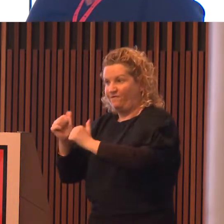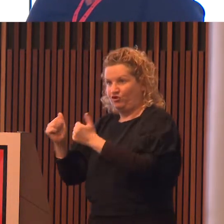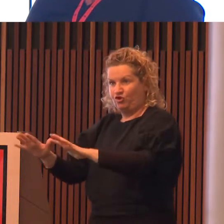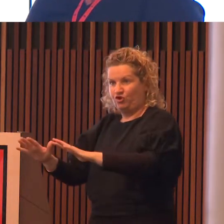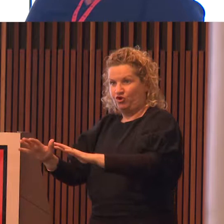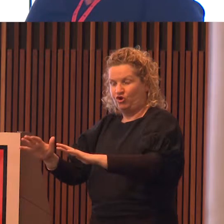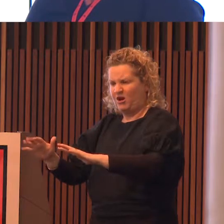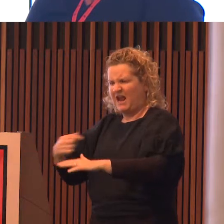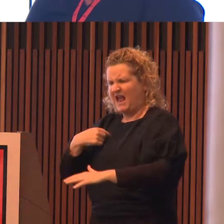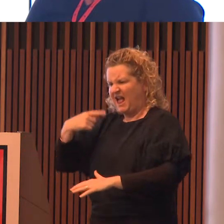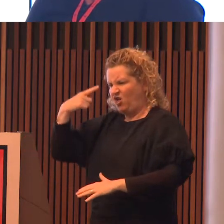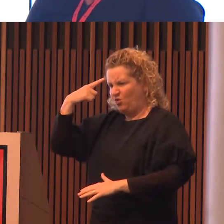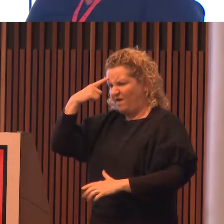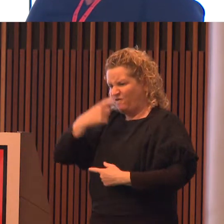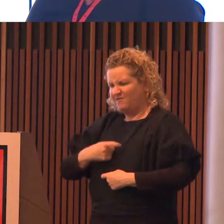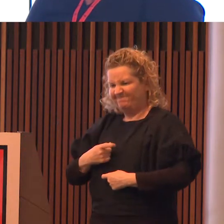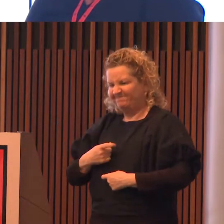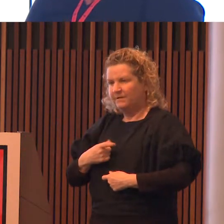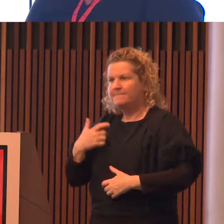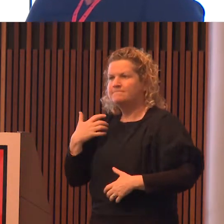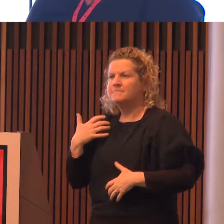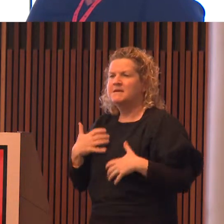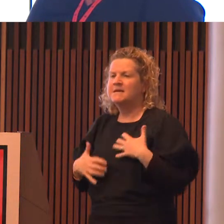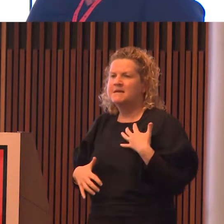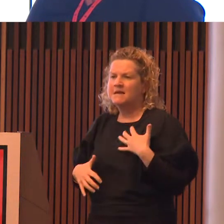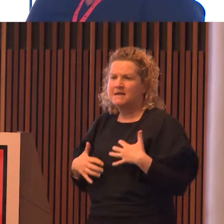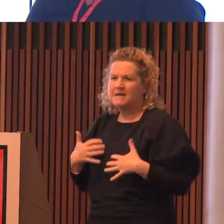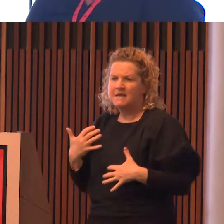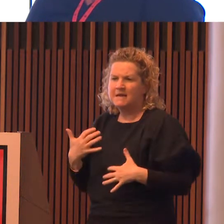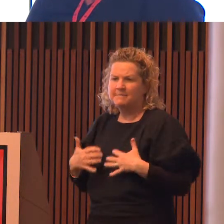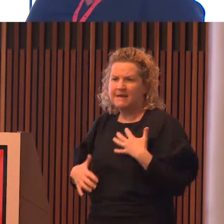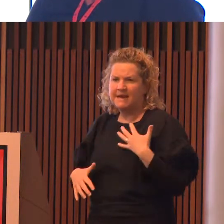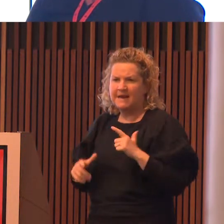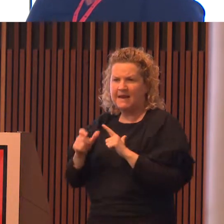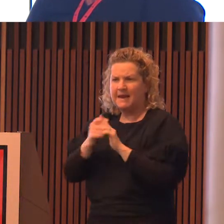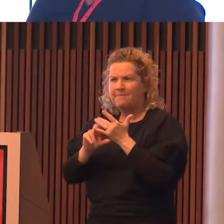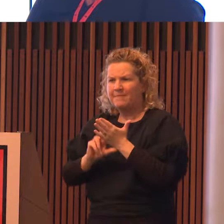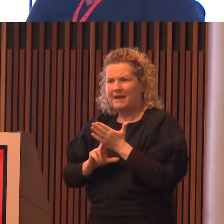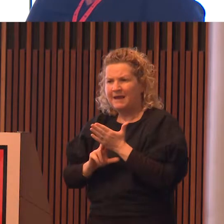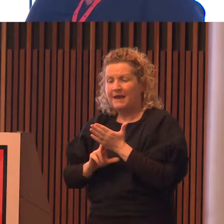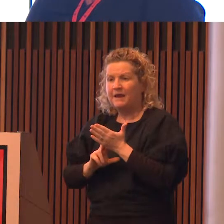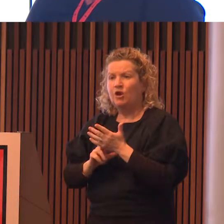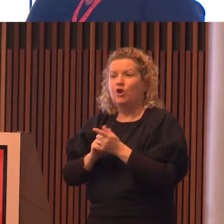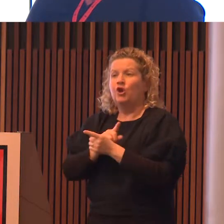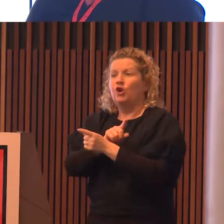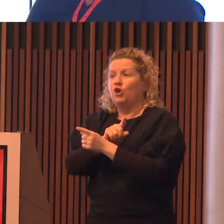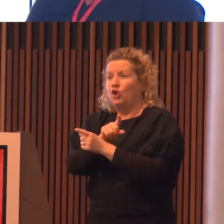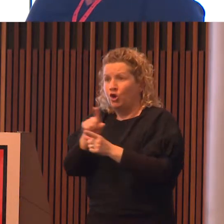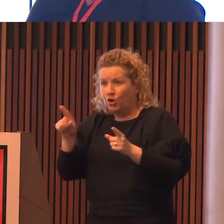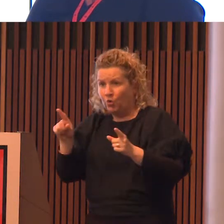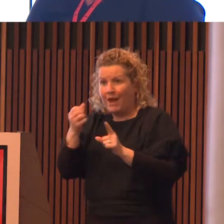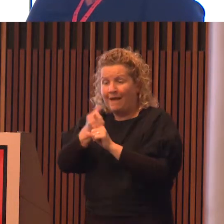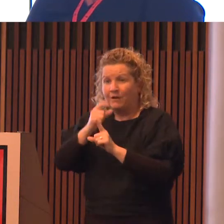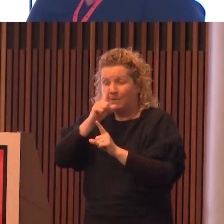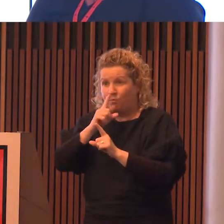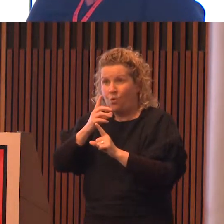was pain, because what all of you in this room do is you hold people's pain. You hold